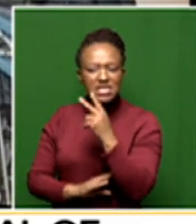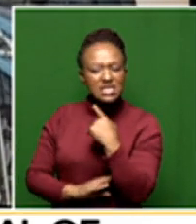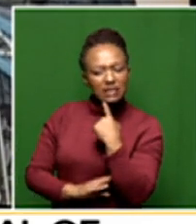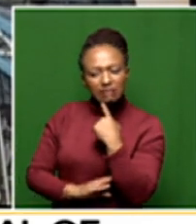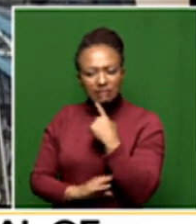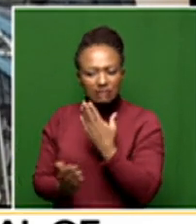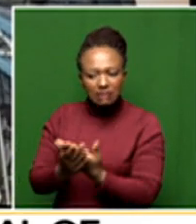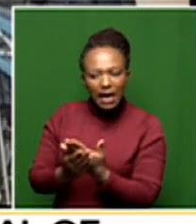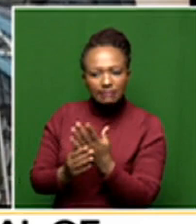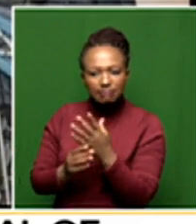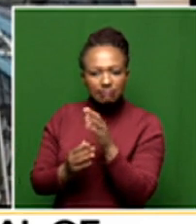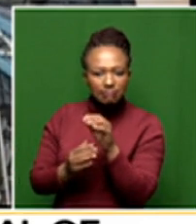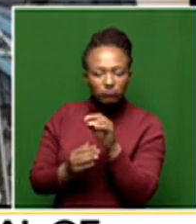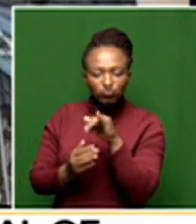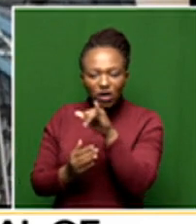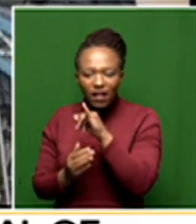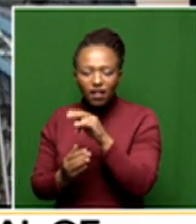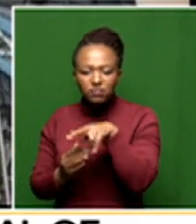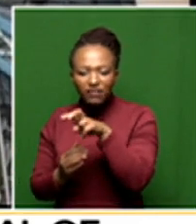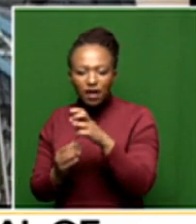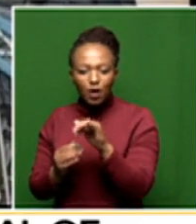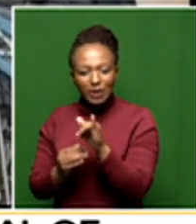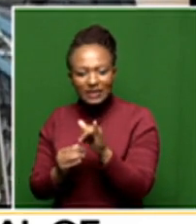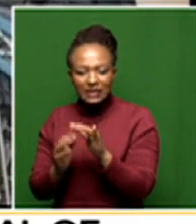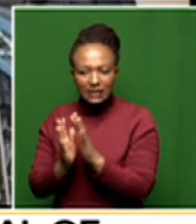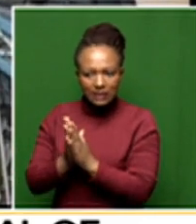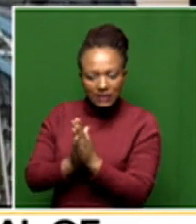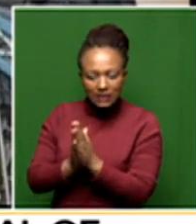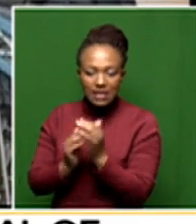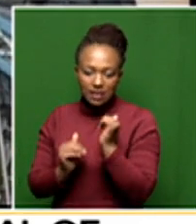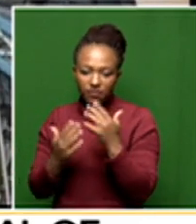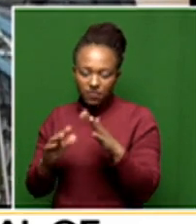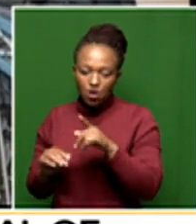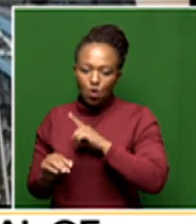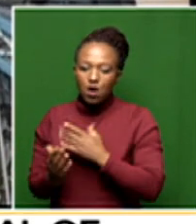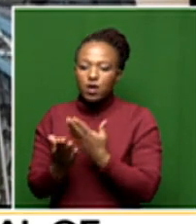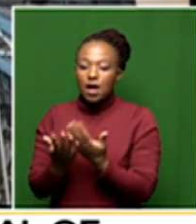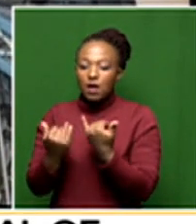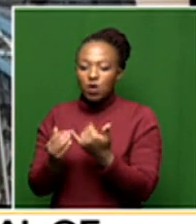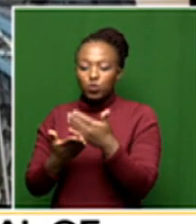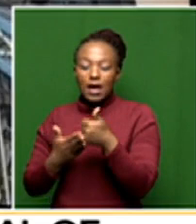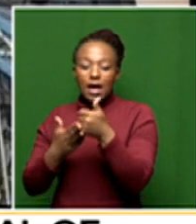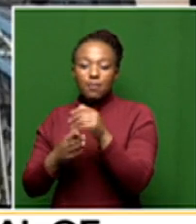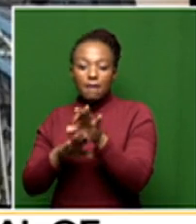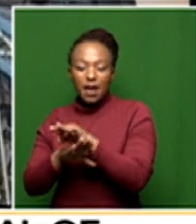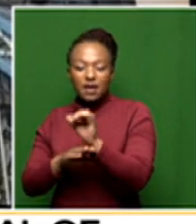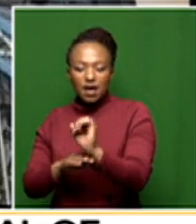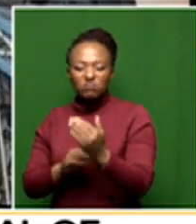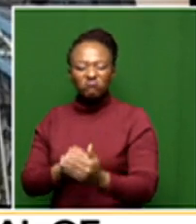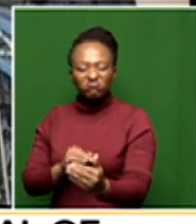what can and cannot be done. Let's talk to you and your understanding. I mean, obviously now this can help you with your plans going